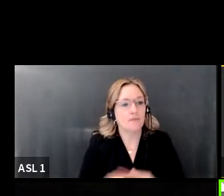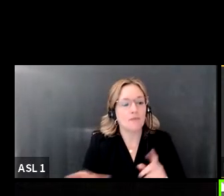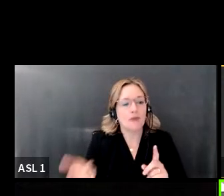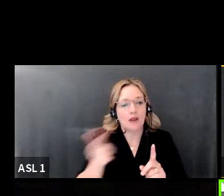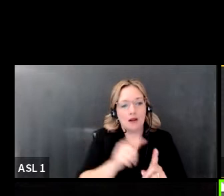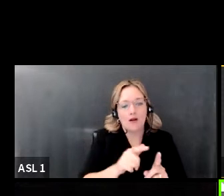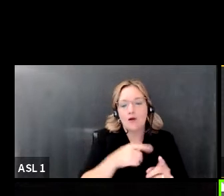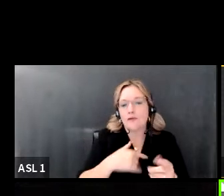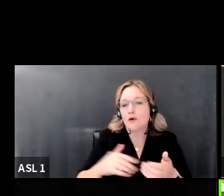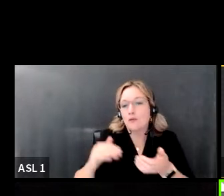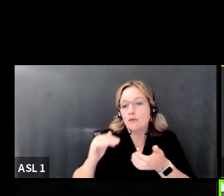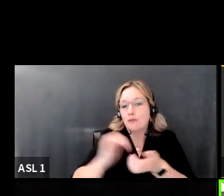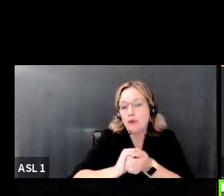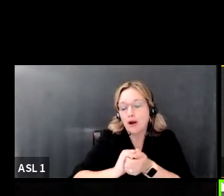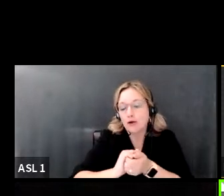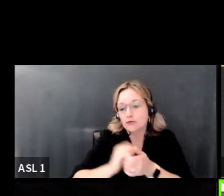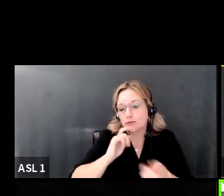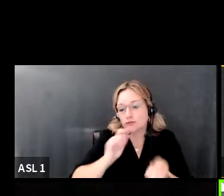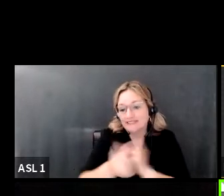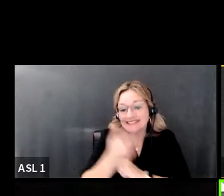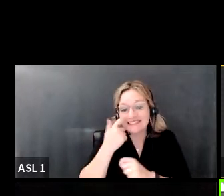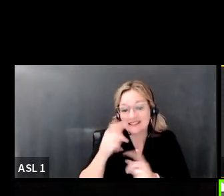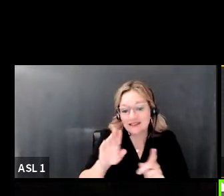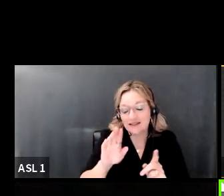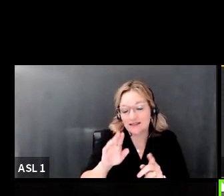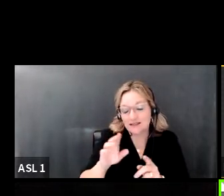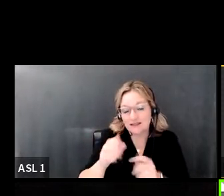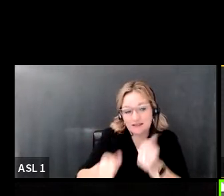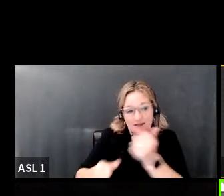how that process that deputy belgius described